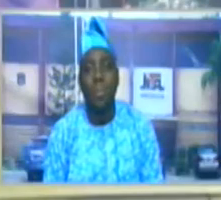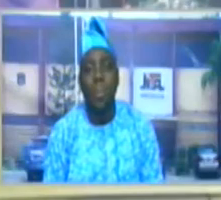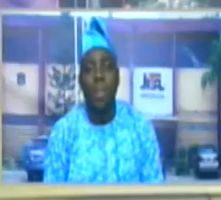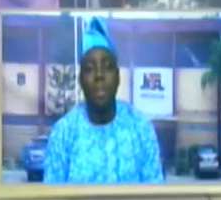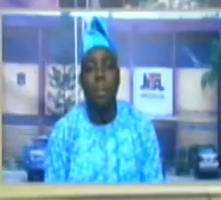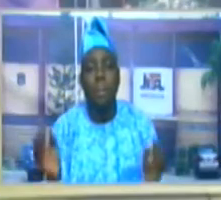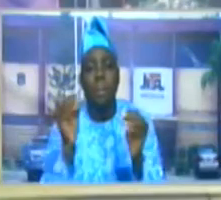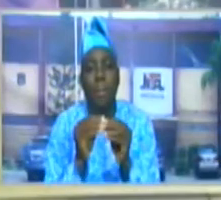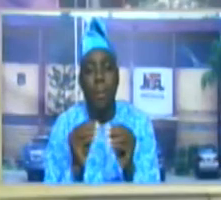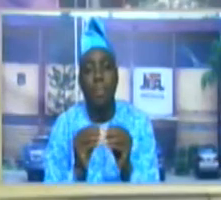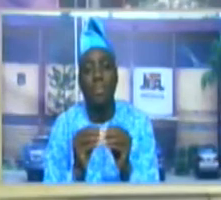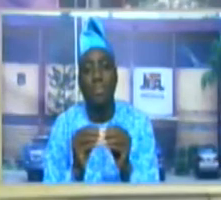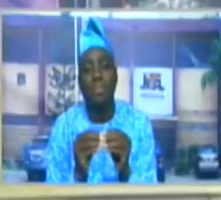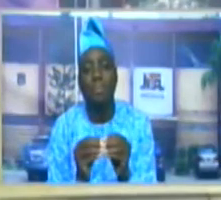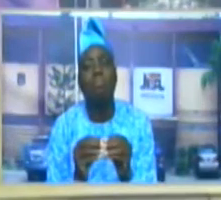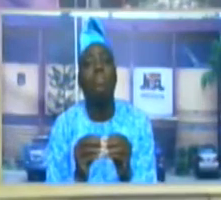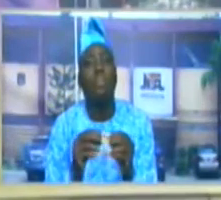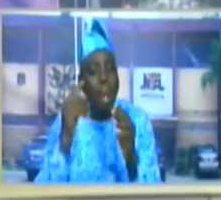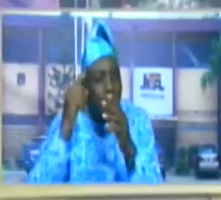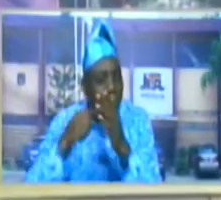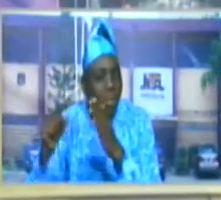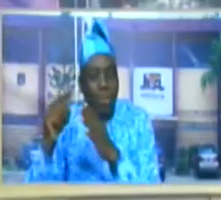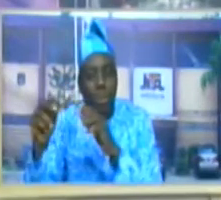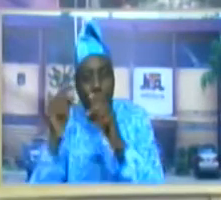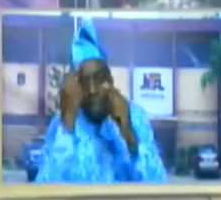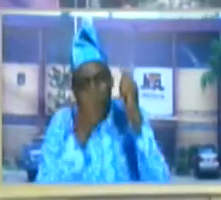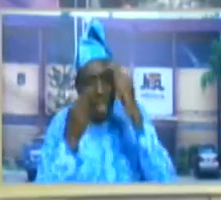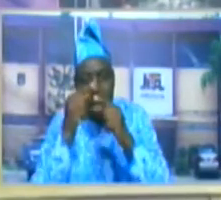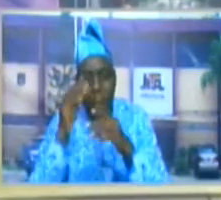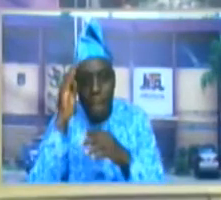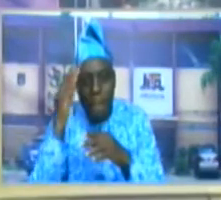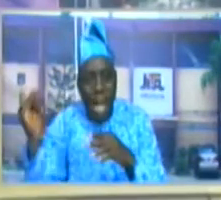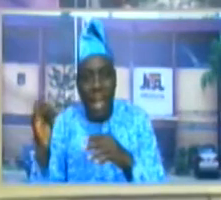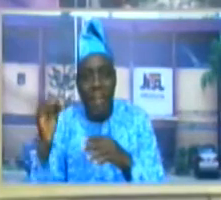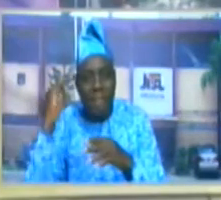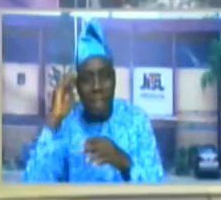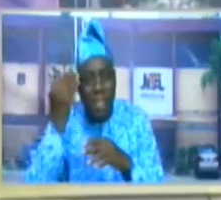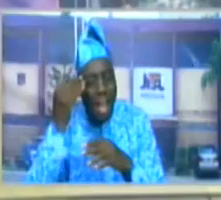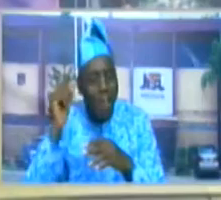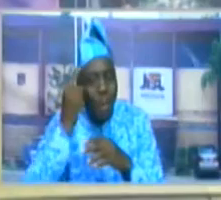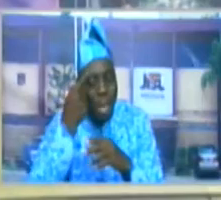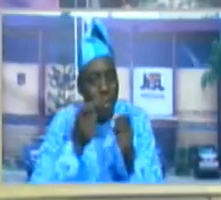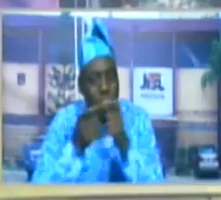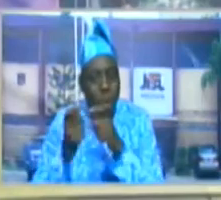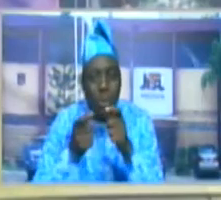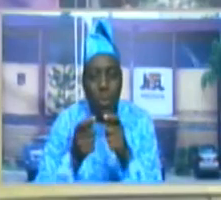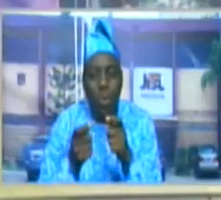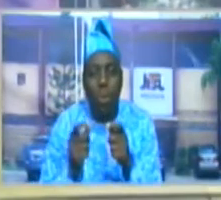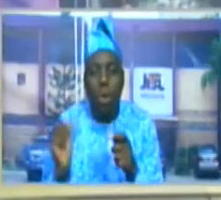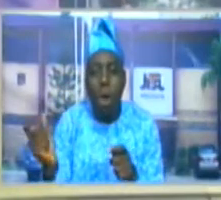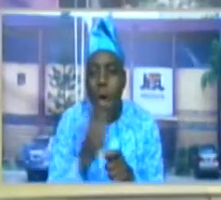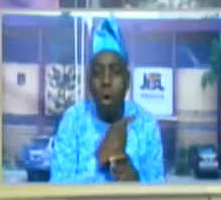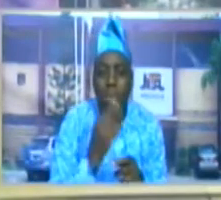Far-reaching and decisive measures are being considered by the federal government towards controlling and containing all